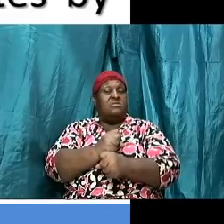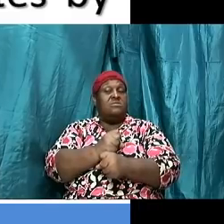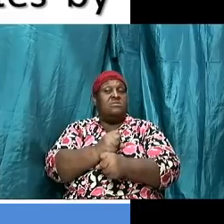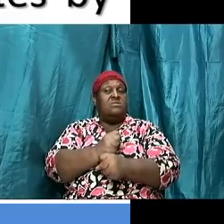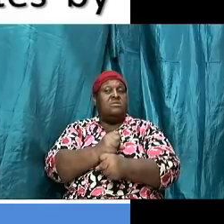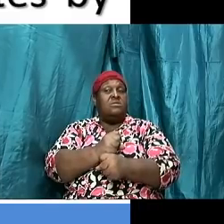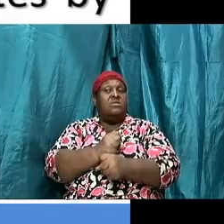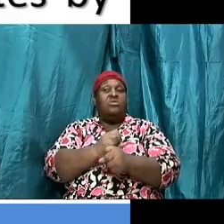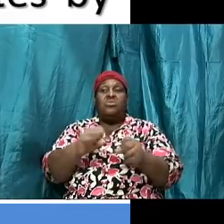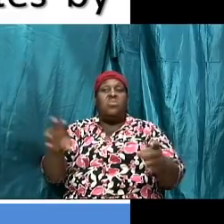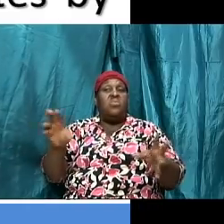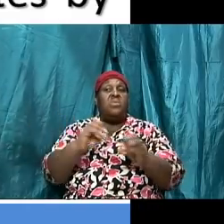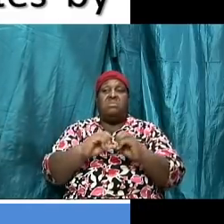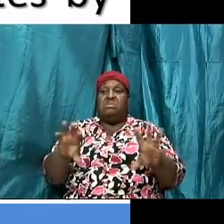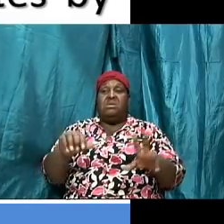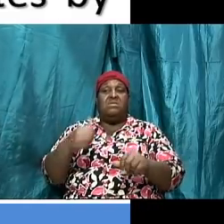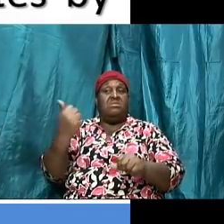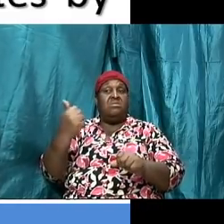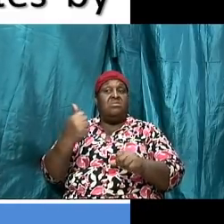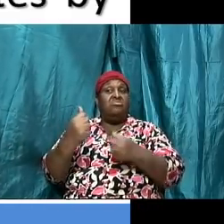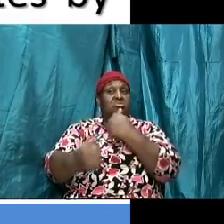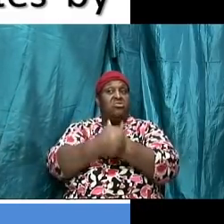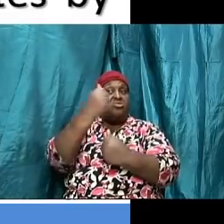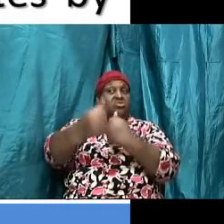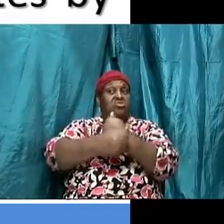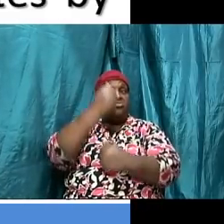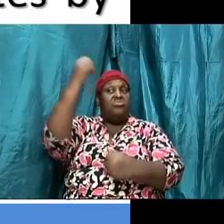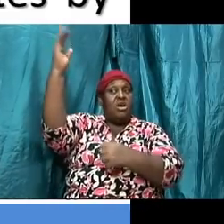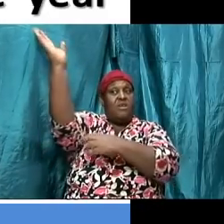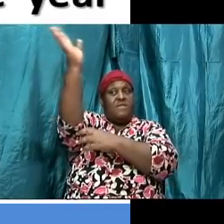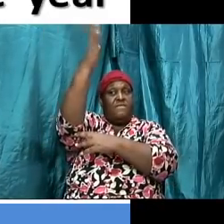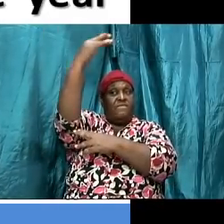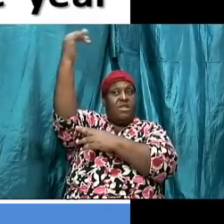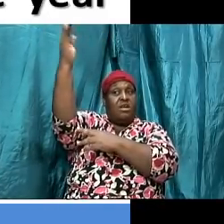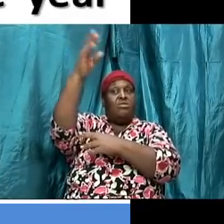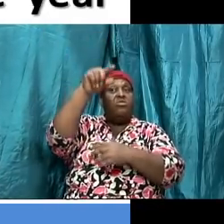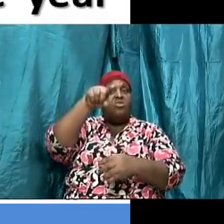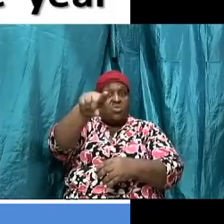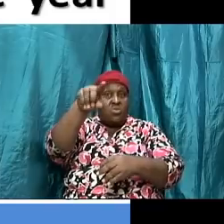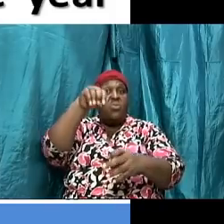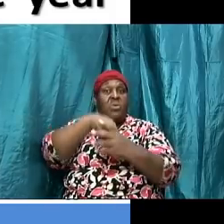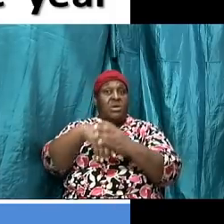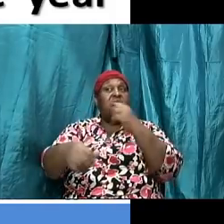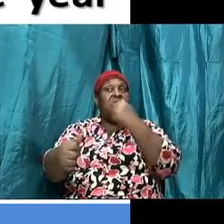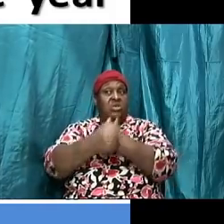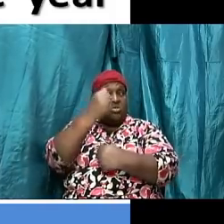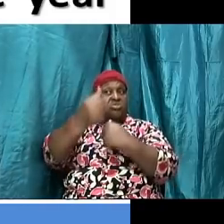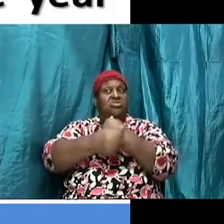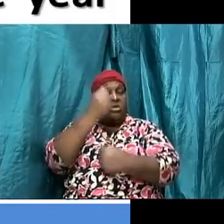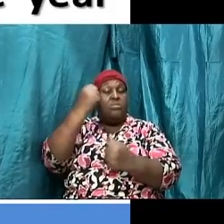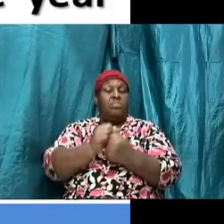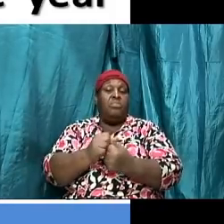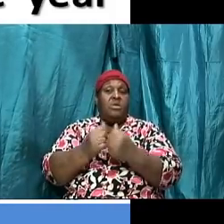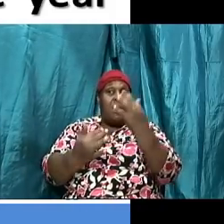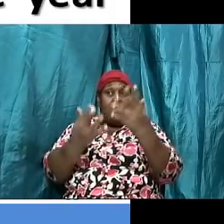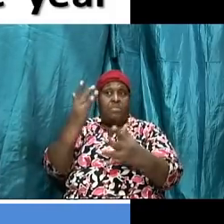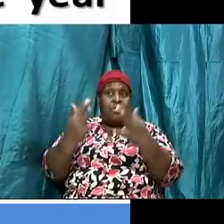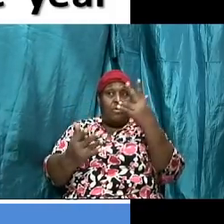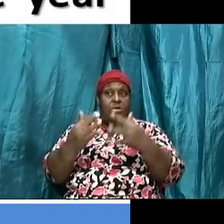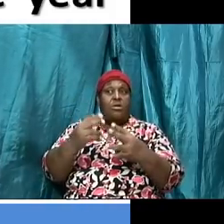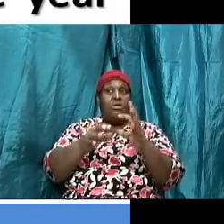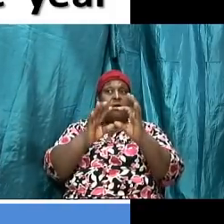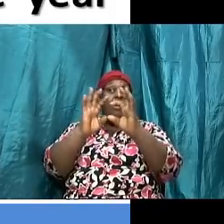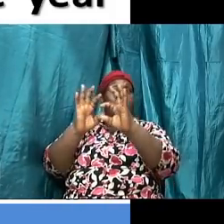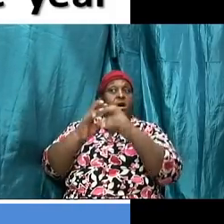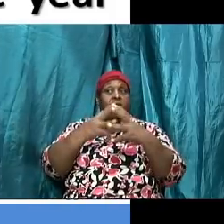problems. The other thing says that the burning of the U.S. flag is very illegal. But yet the burning